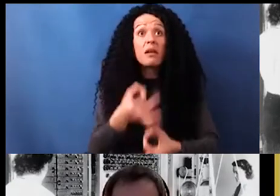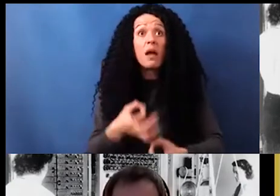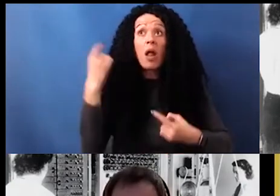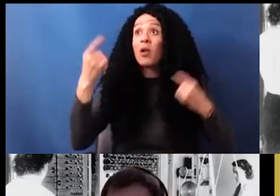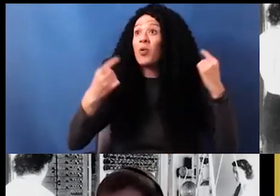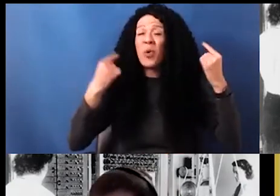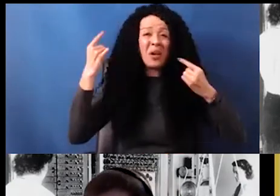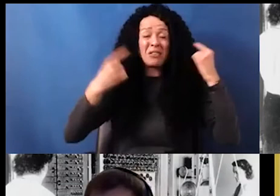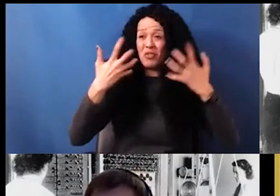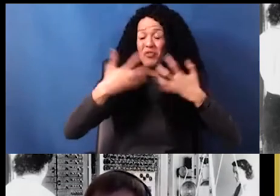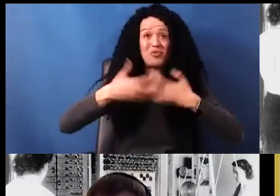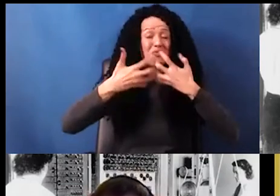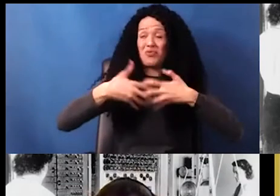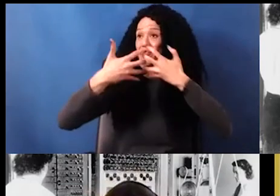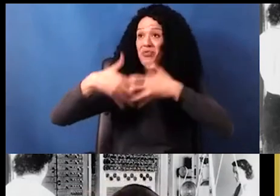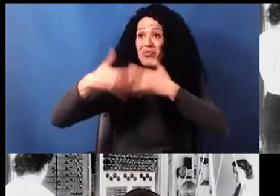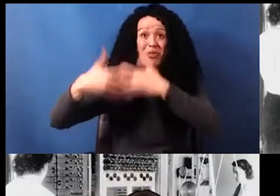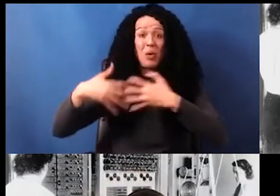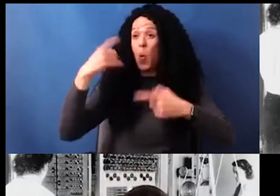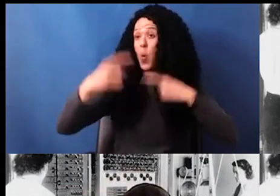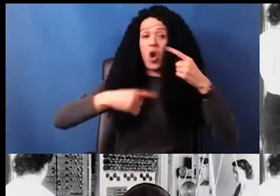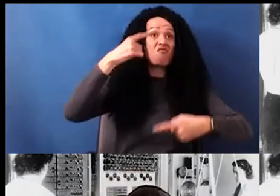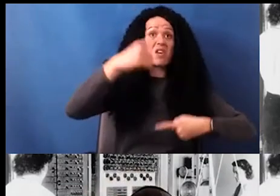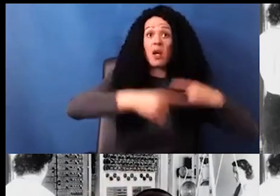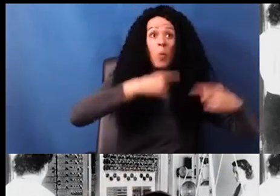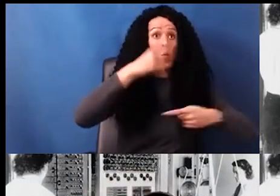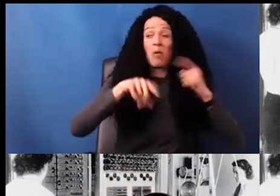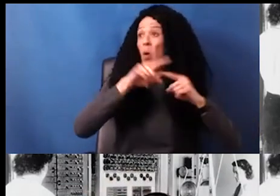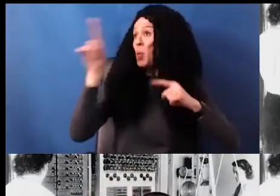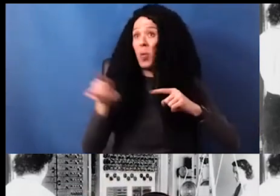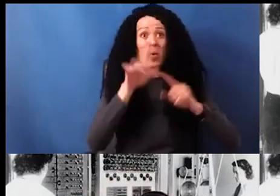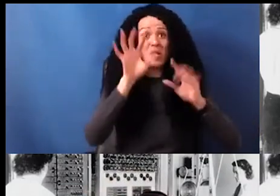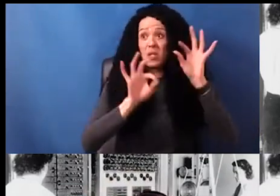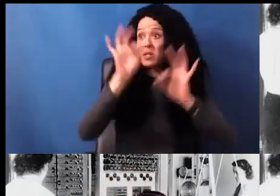the noise of it, all those whirring tapes,